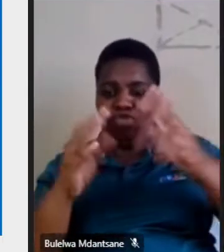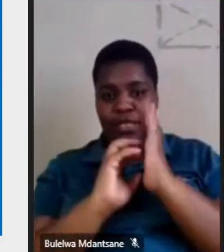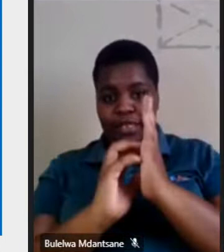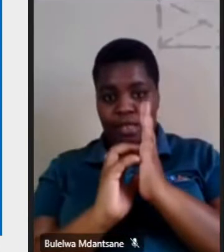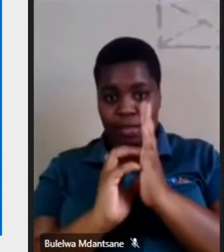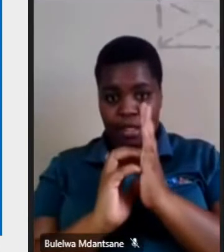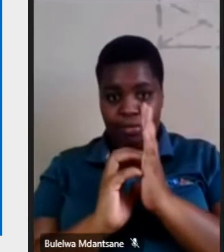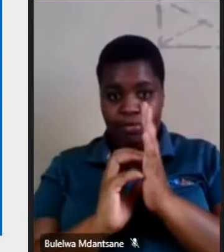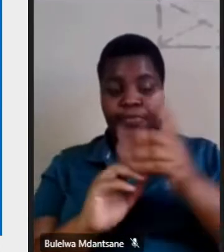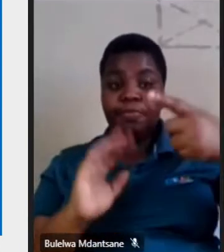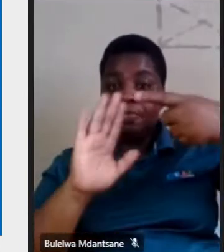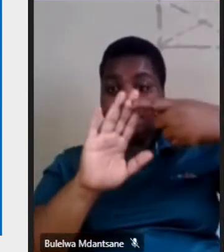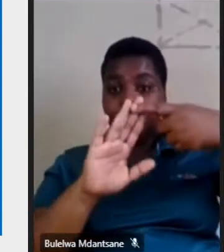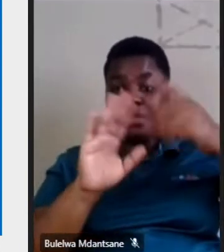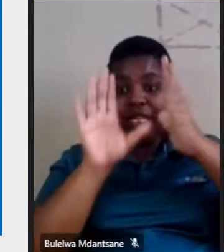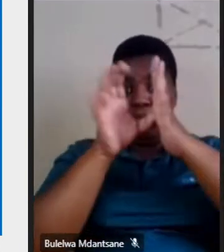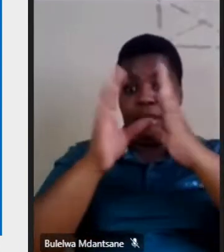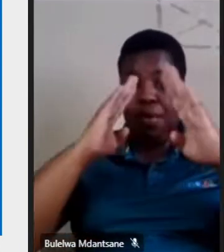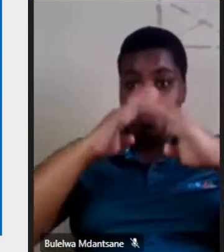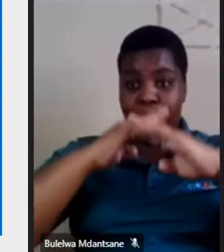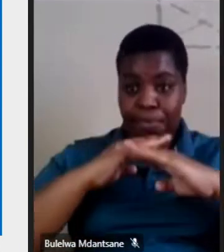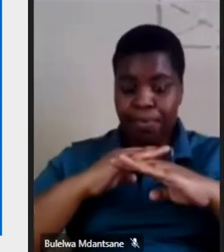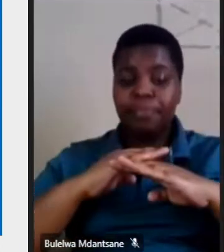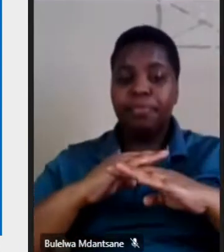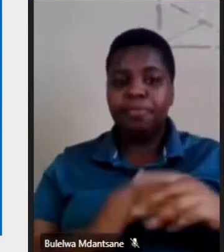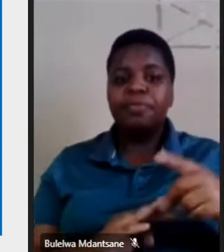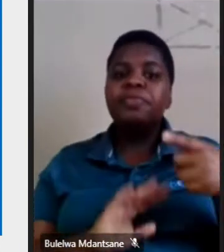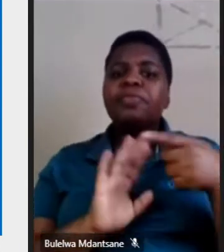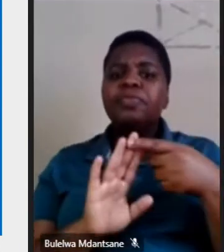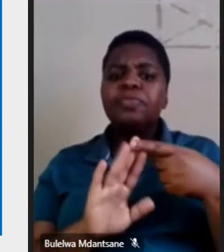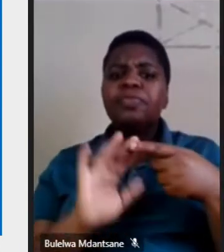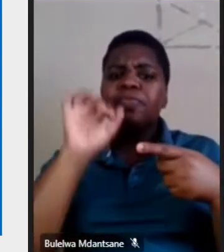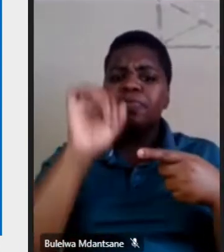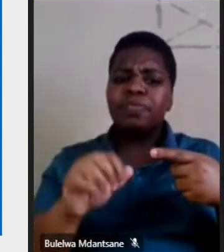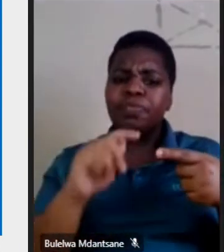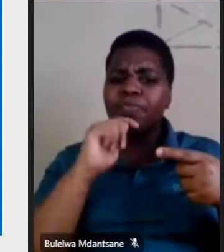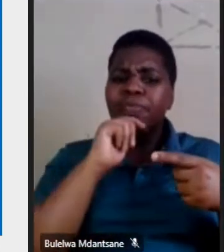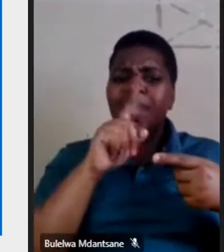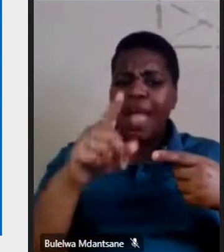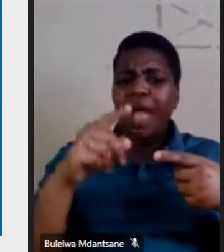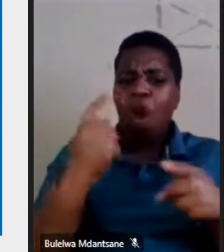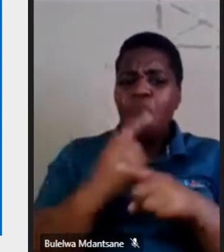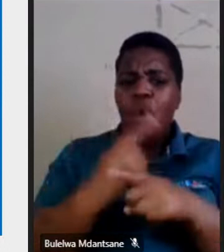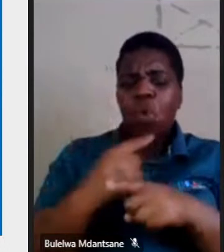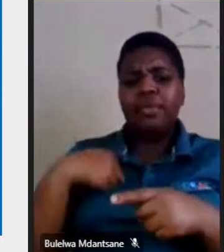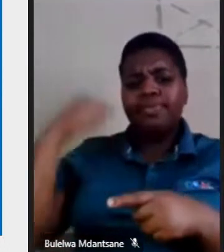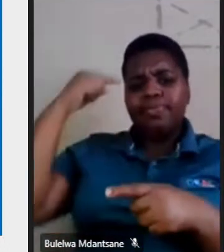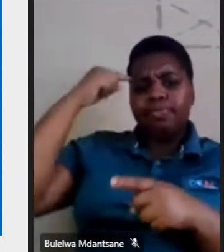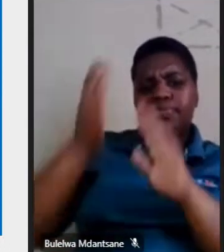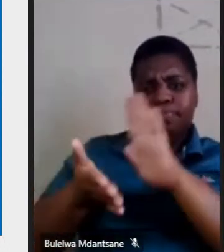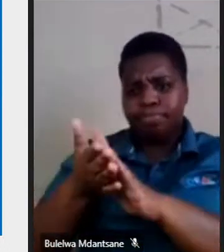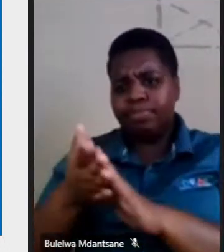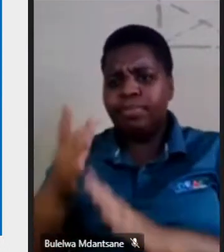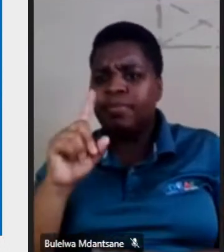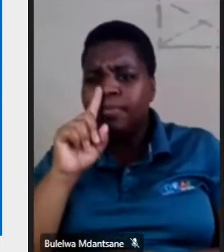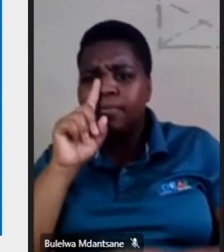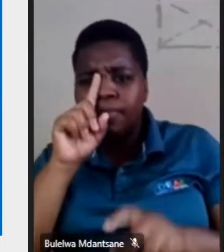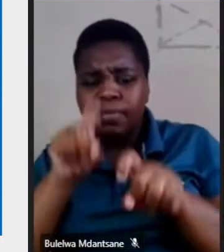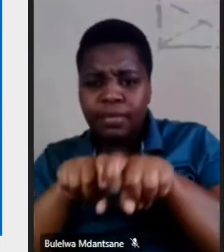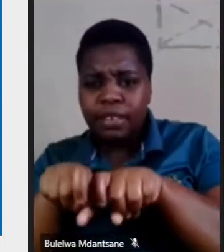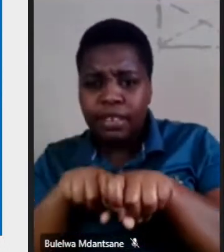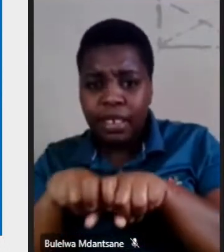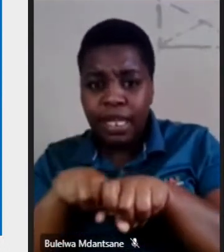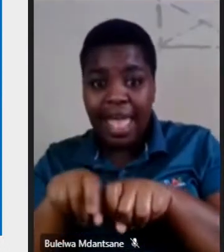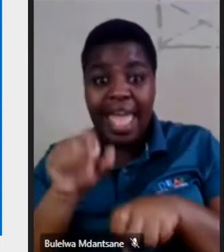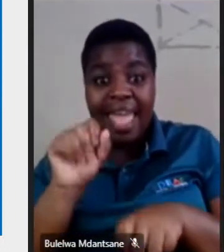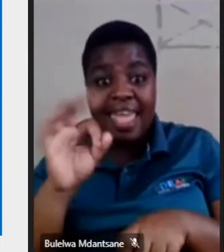without disability explains here that it's when we will consider going for testing if the flu became more